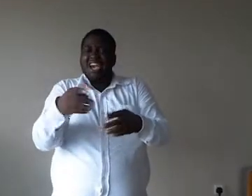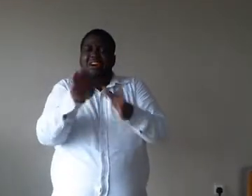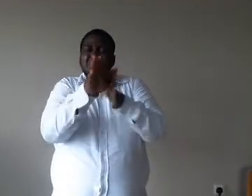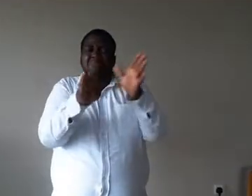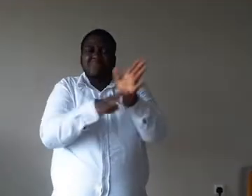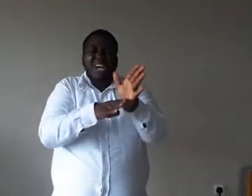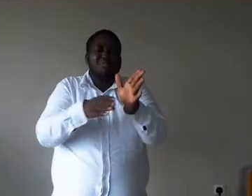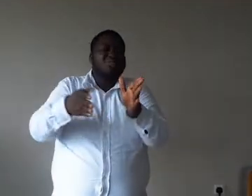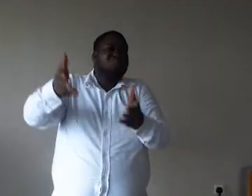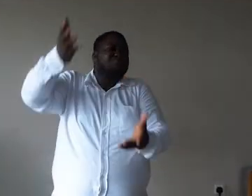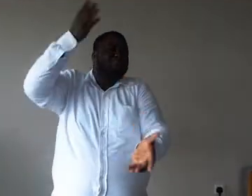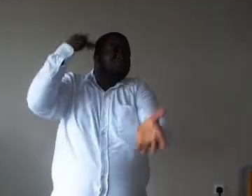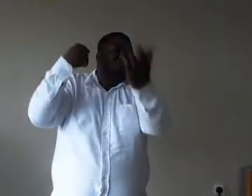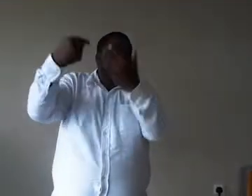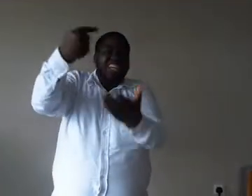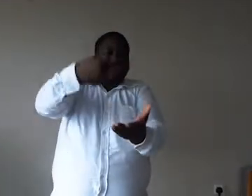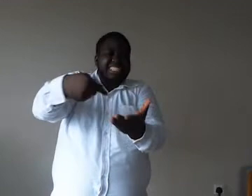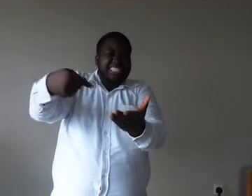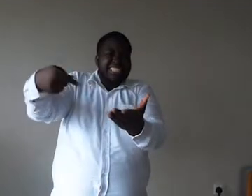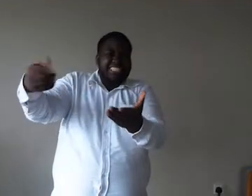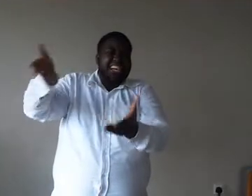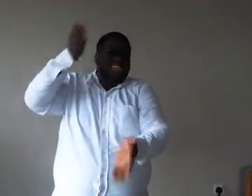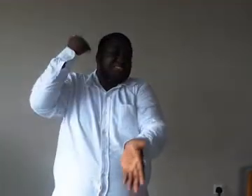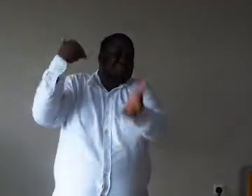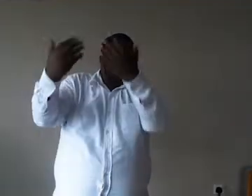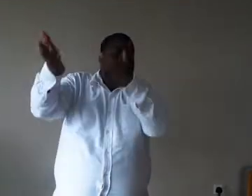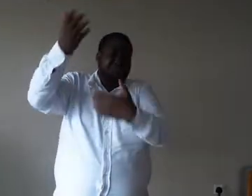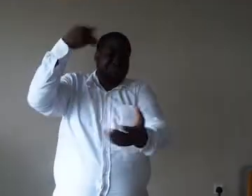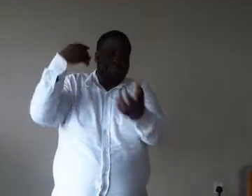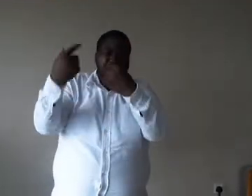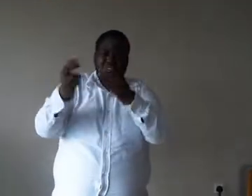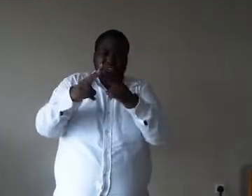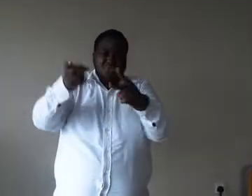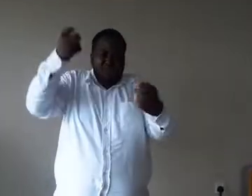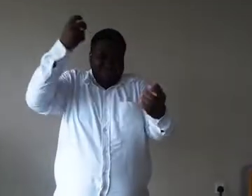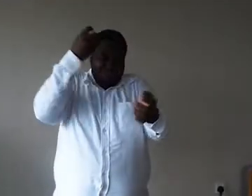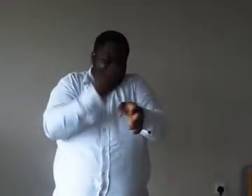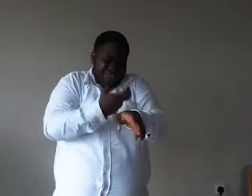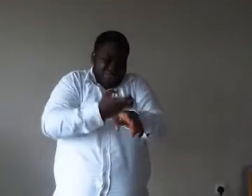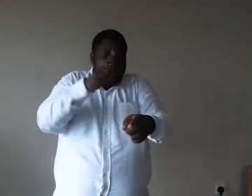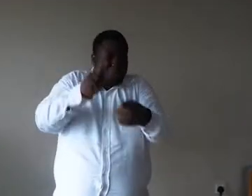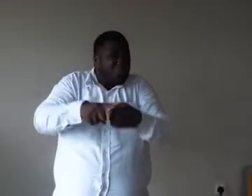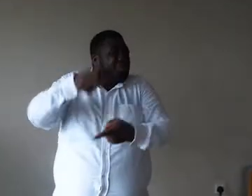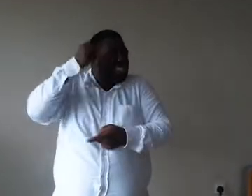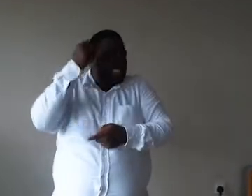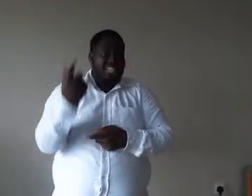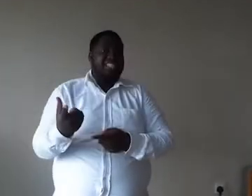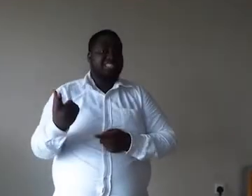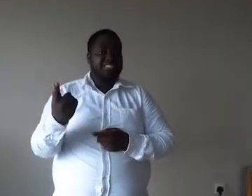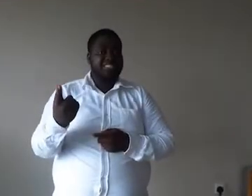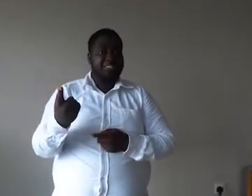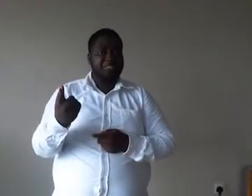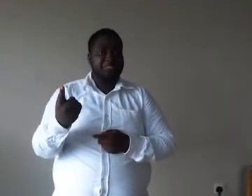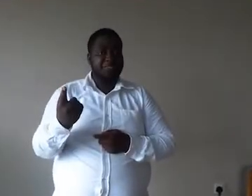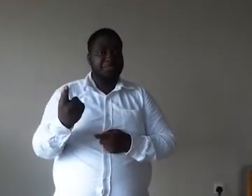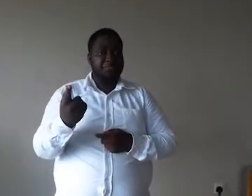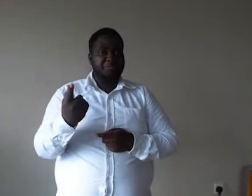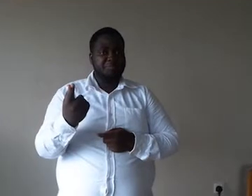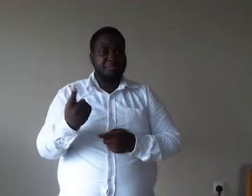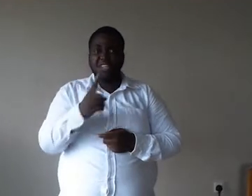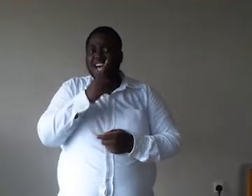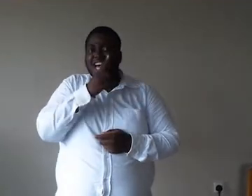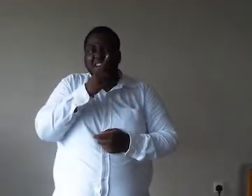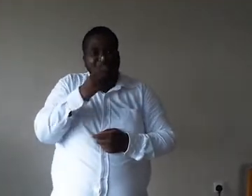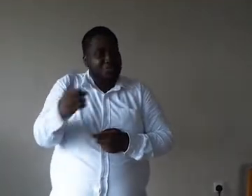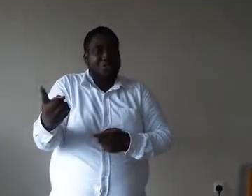itself and what men have said? Popularly, people have said that the Bible cannot be understood. So we ask ourselves, is